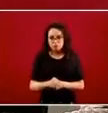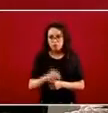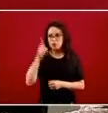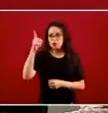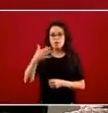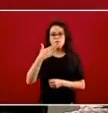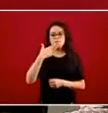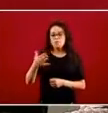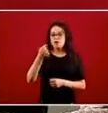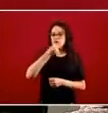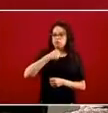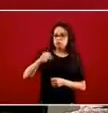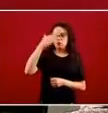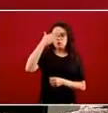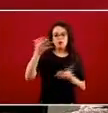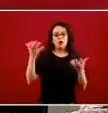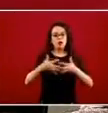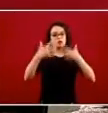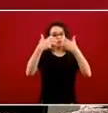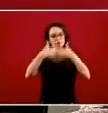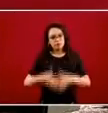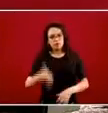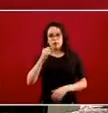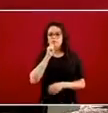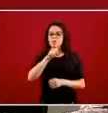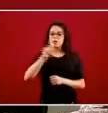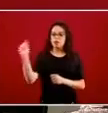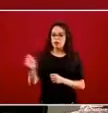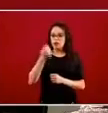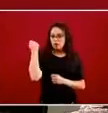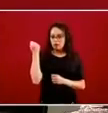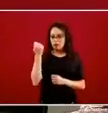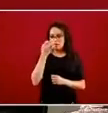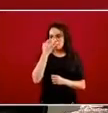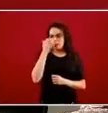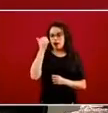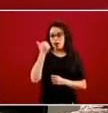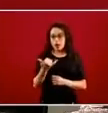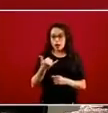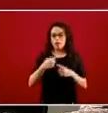not the case. China has splendid quality in some products and